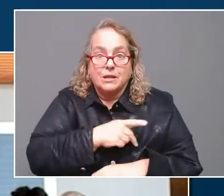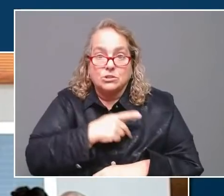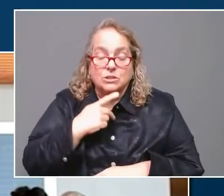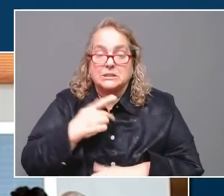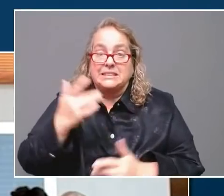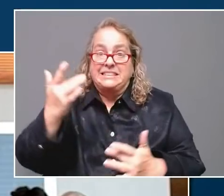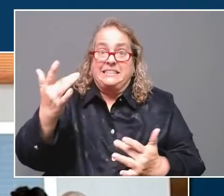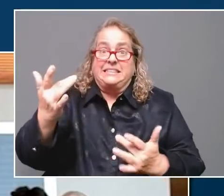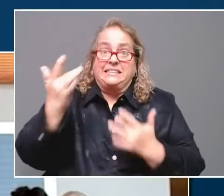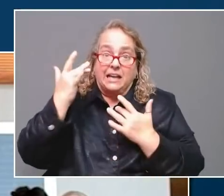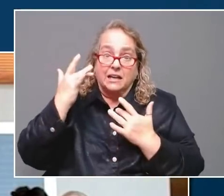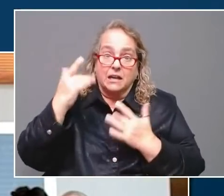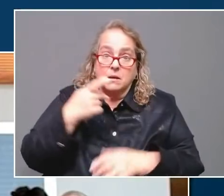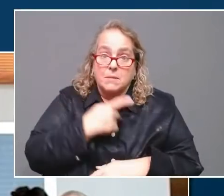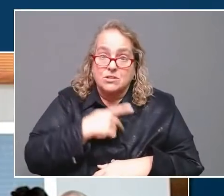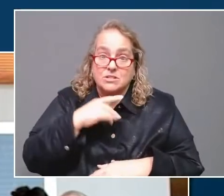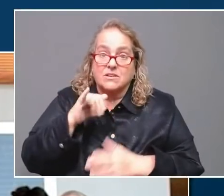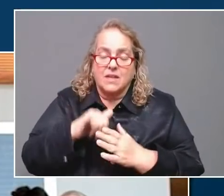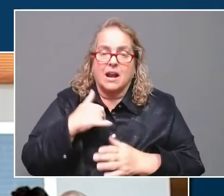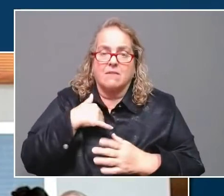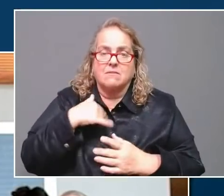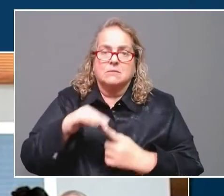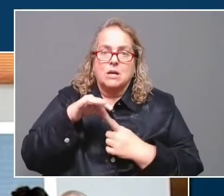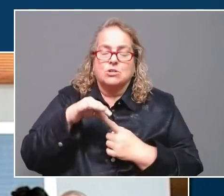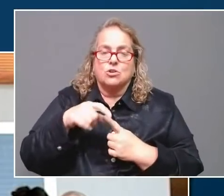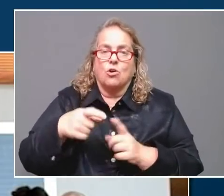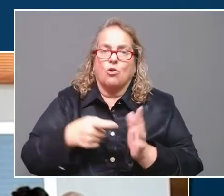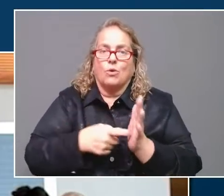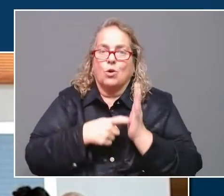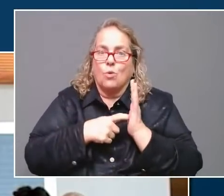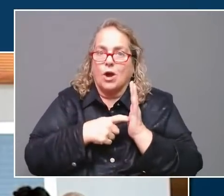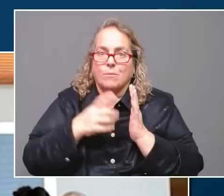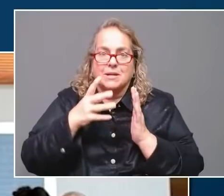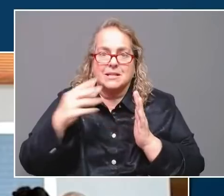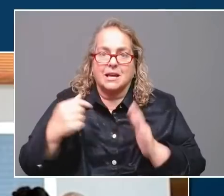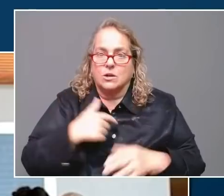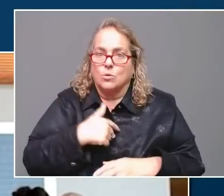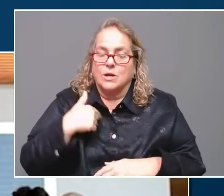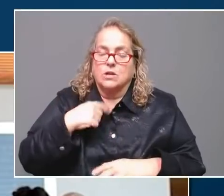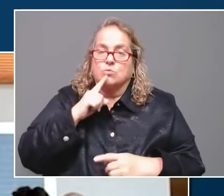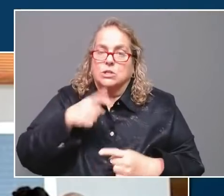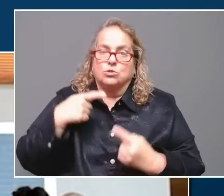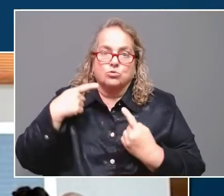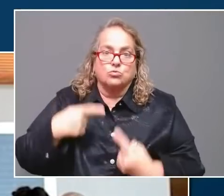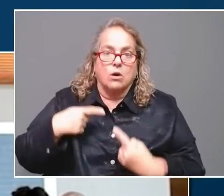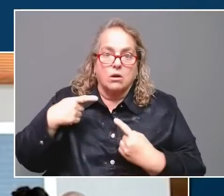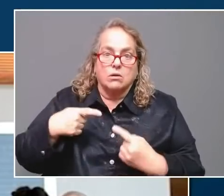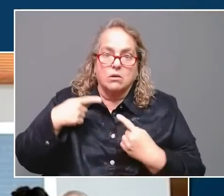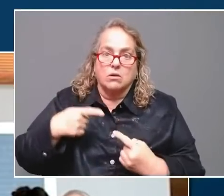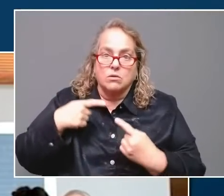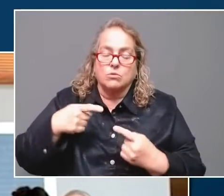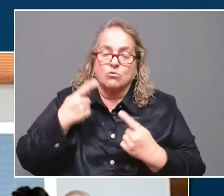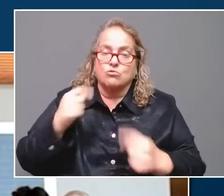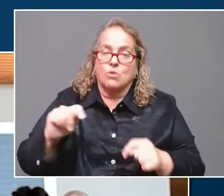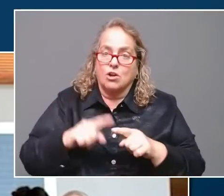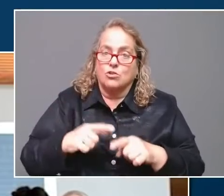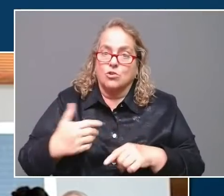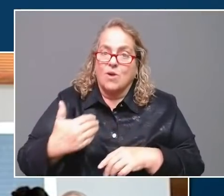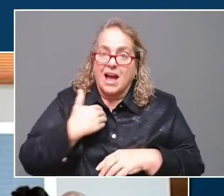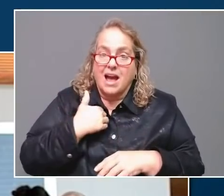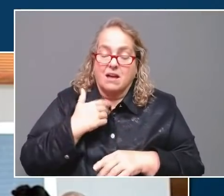patients that have special requirements, and we really struggled here with having adequate